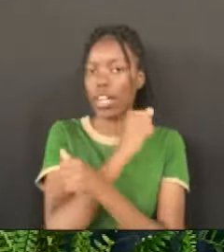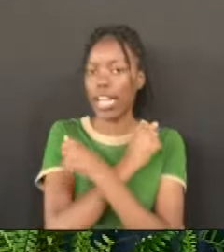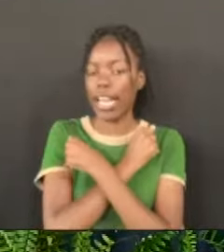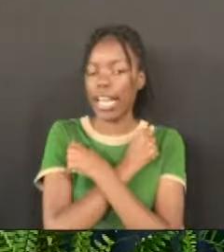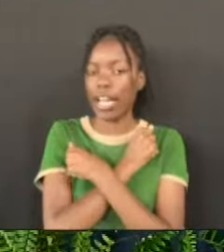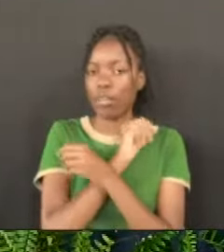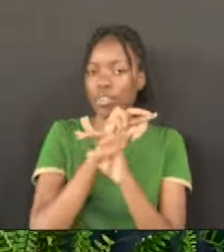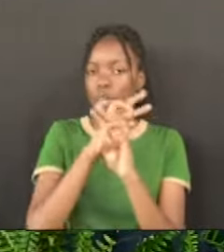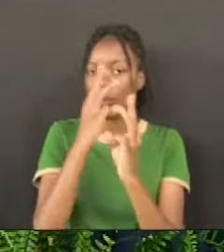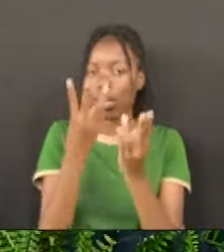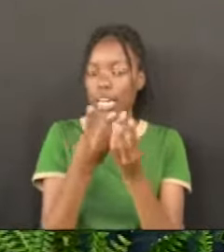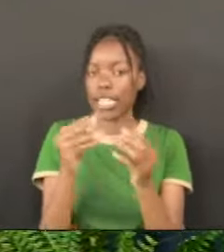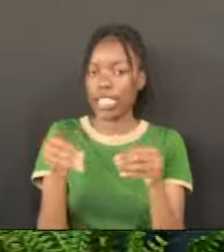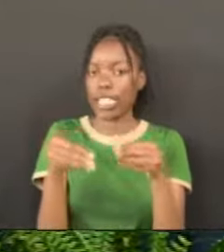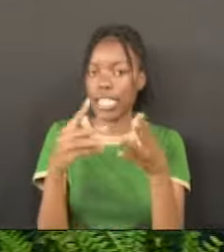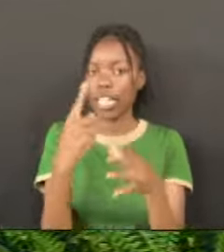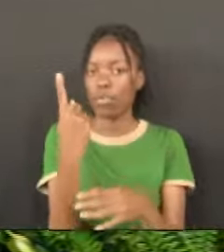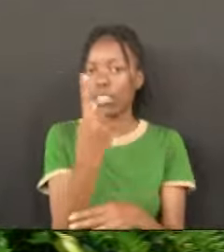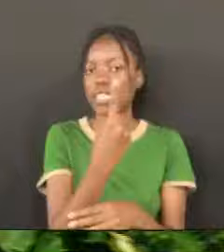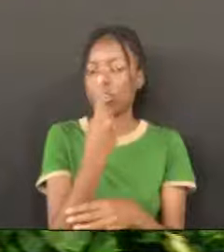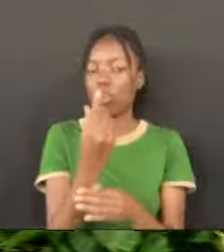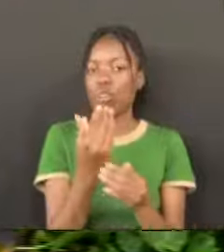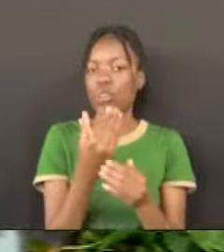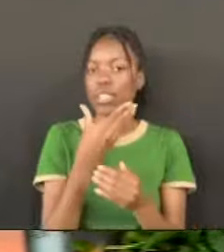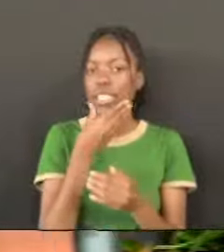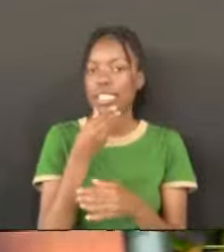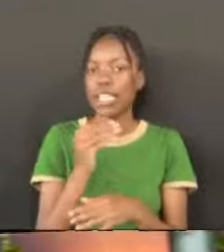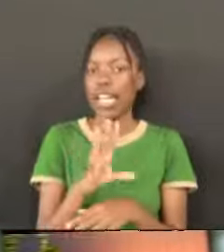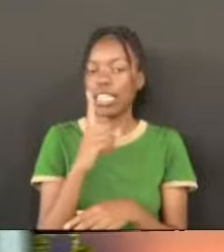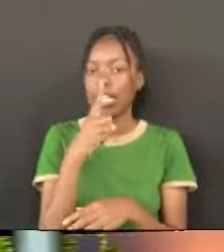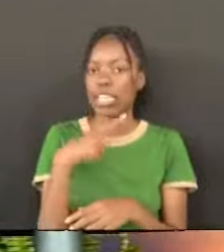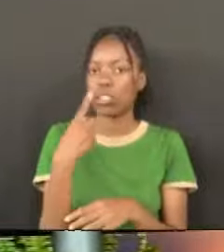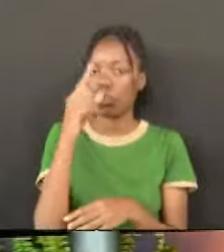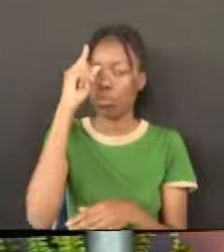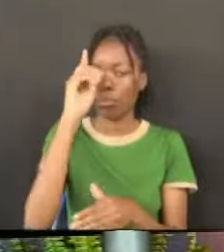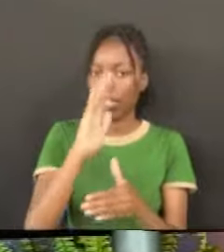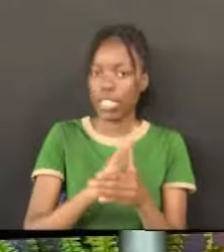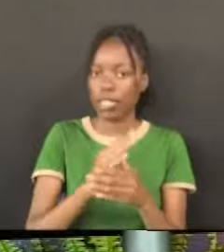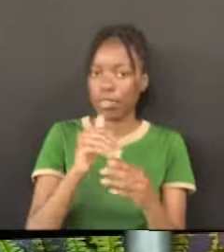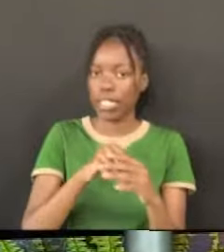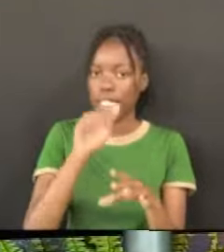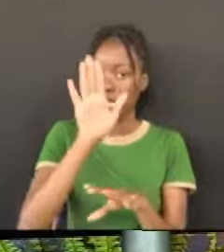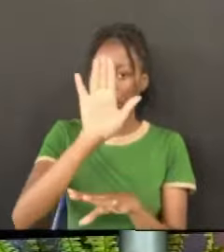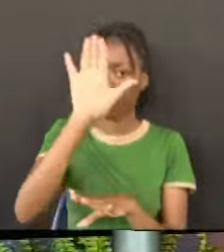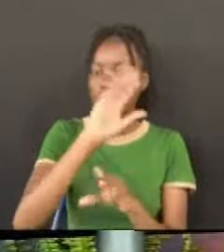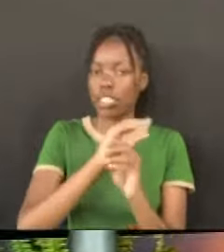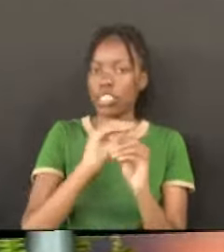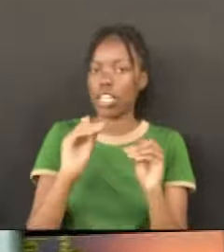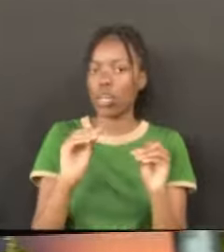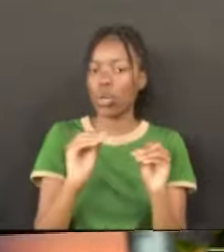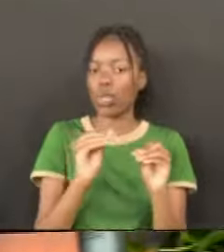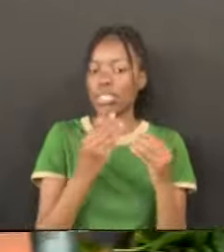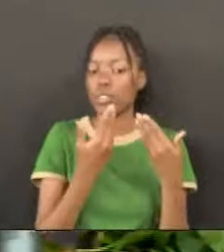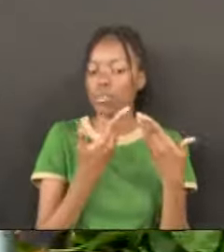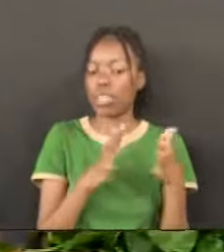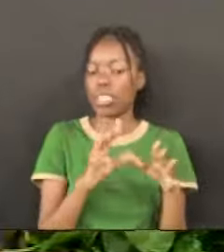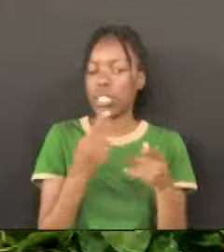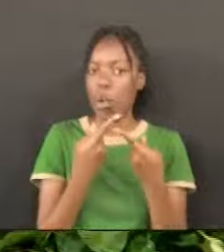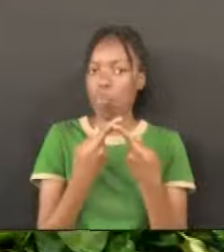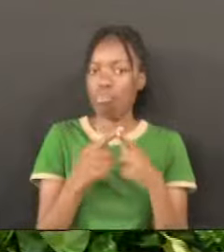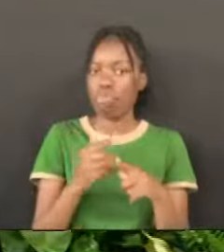His only begotten Son, that whosoever believes in Him shall not perish but have life, and